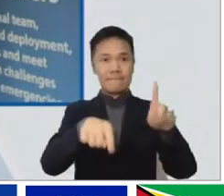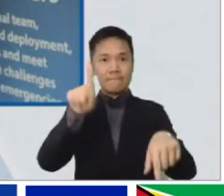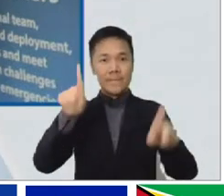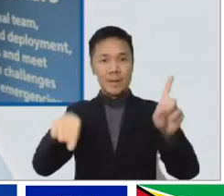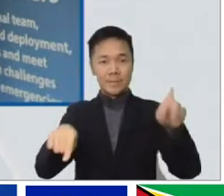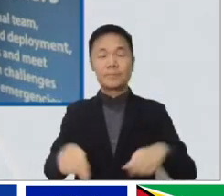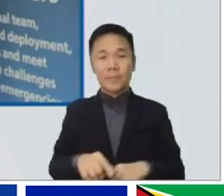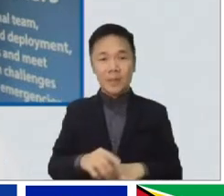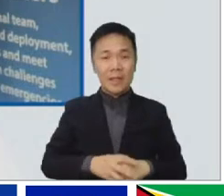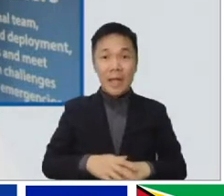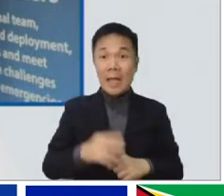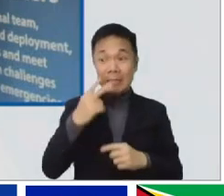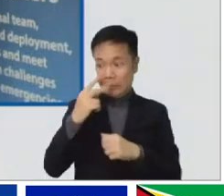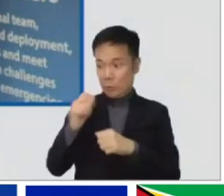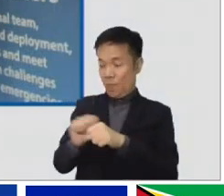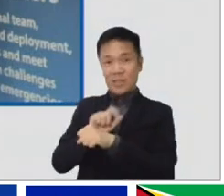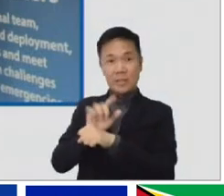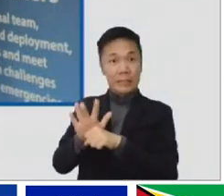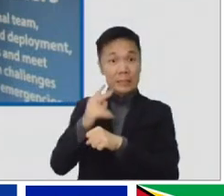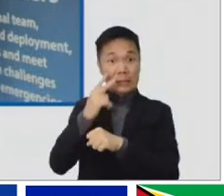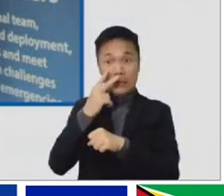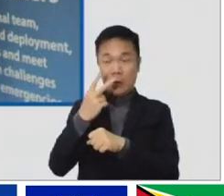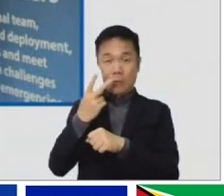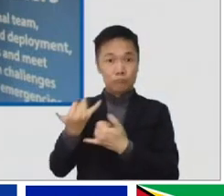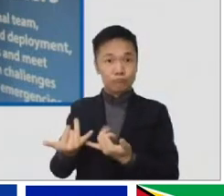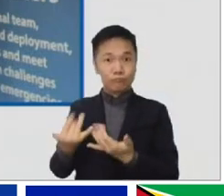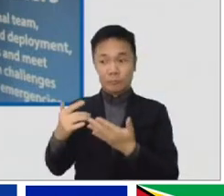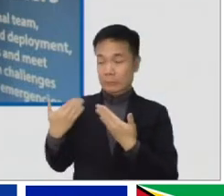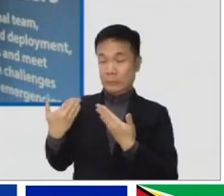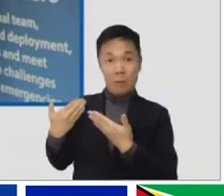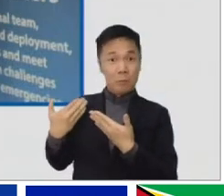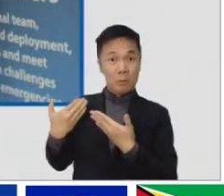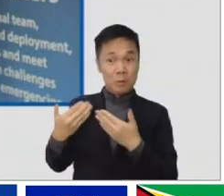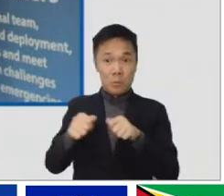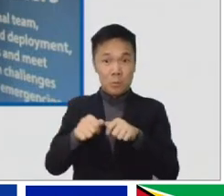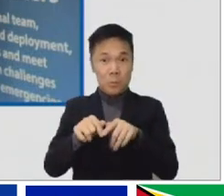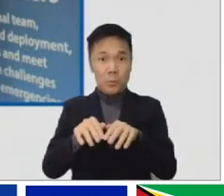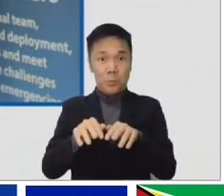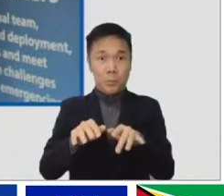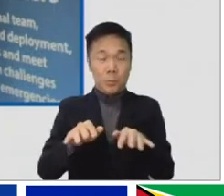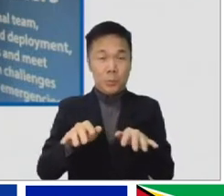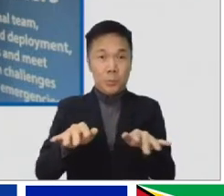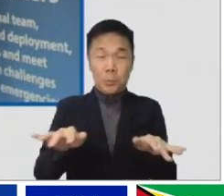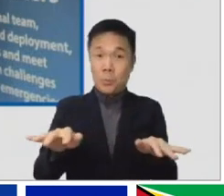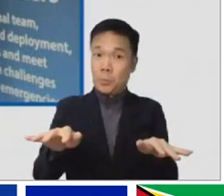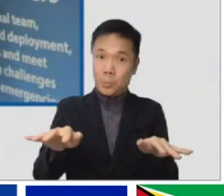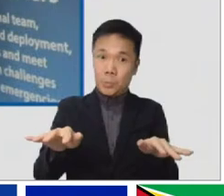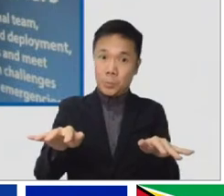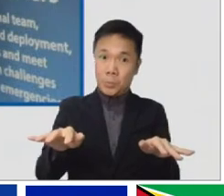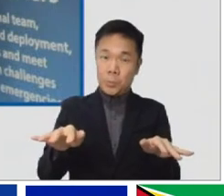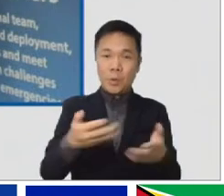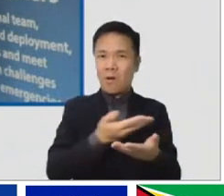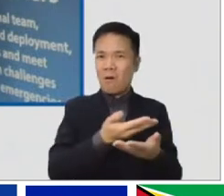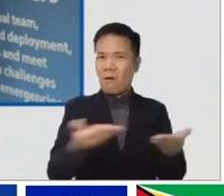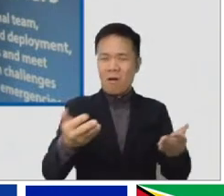started as an outbreak is now affecting all social and